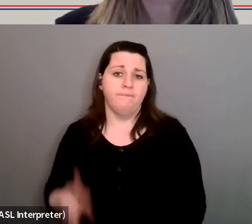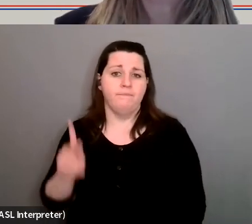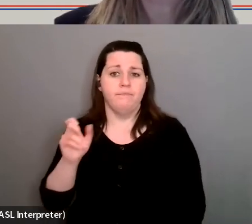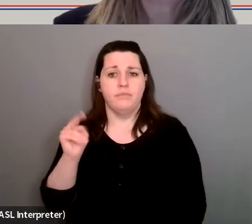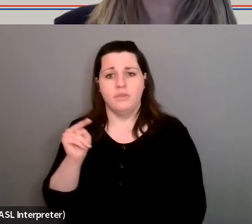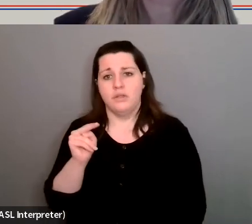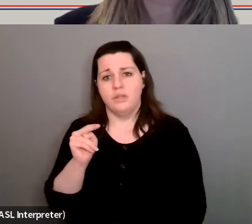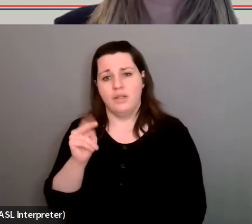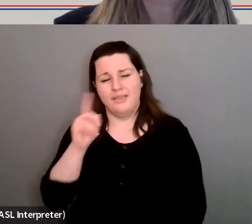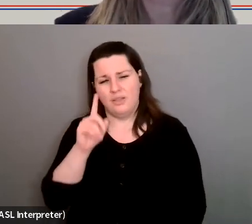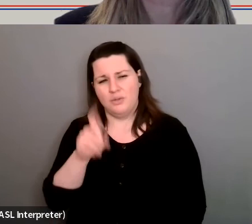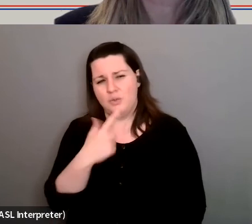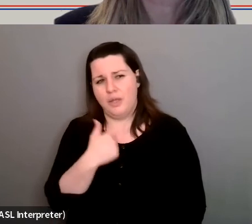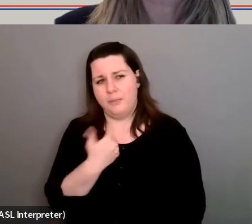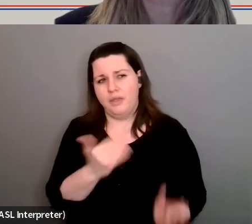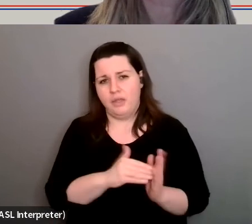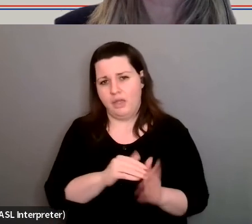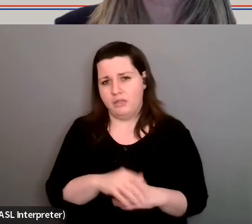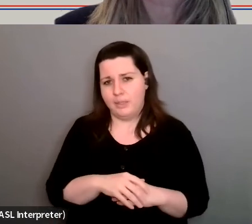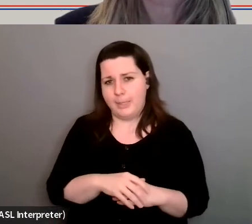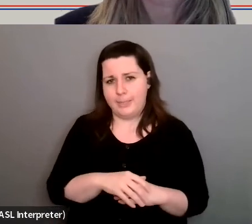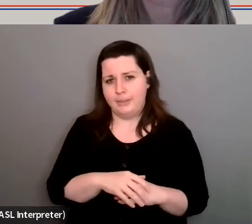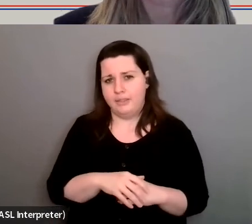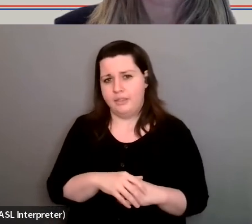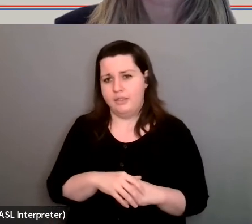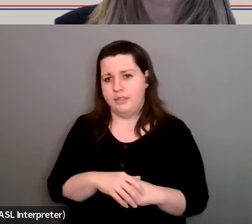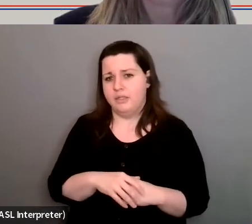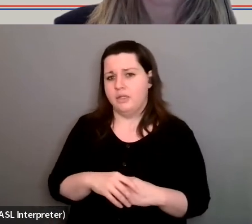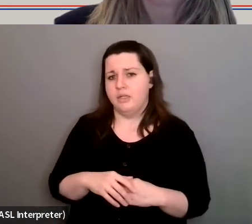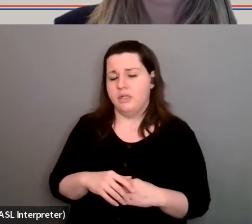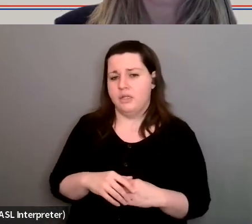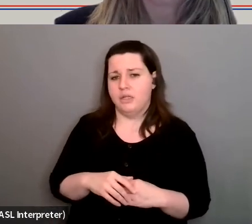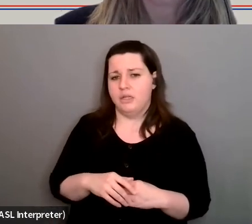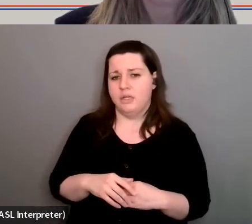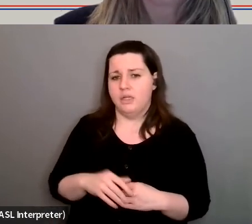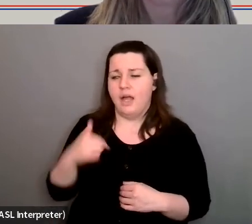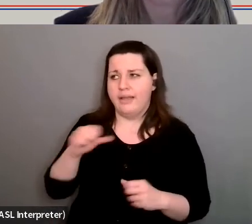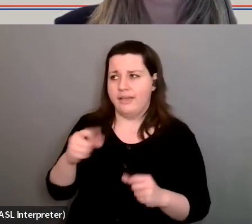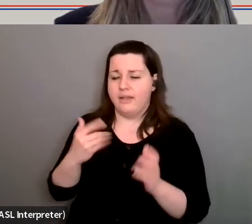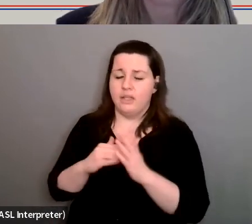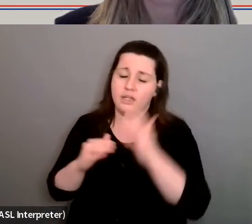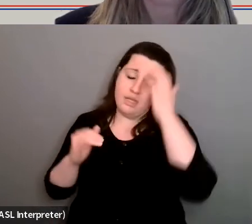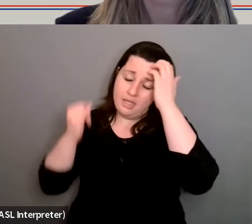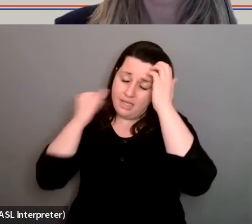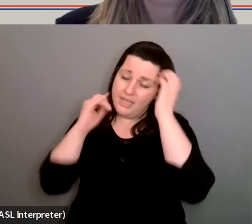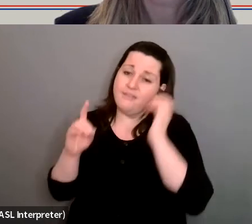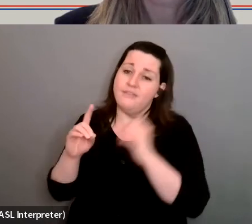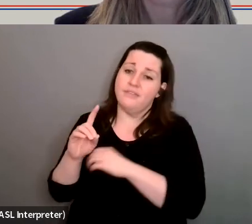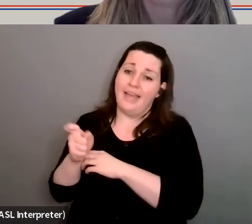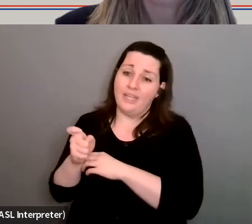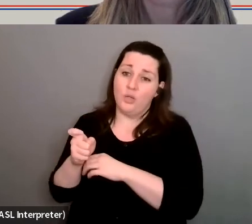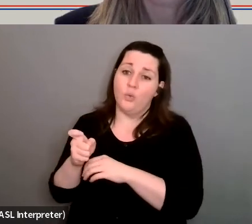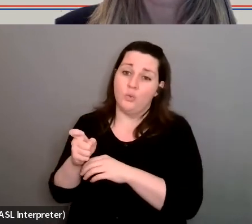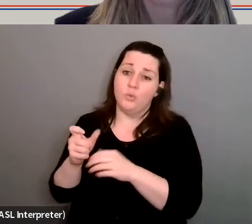I think I need to hear that one more time, unless you caught that, Alicia. Yeah. Oh, I can repeat it one more time. If diagnosed prior to 26, but